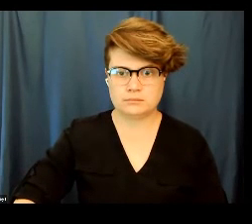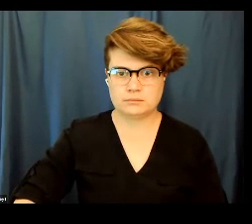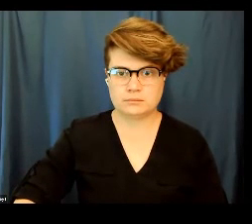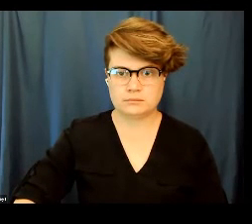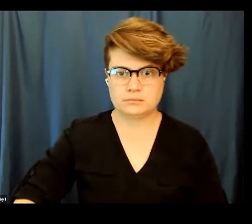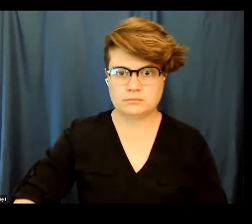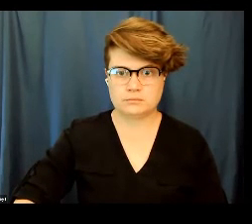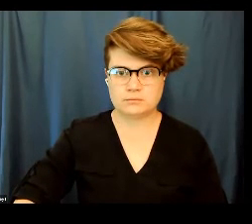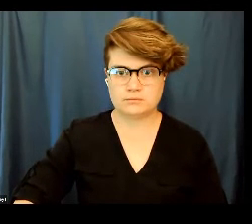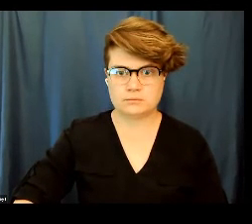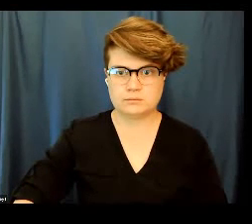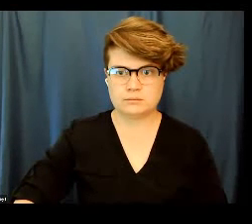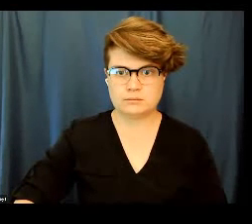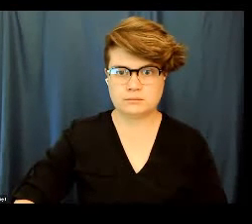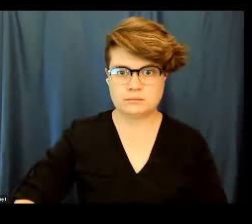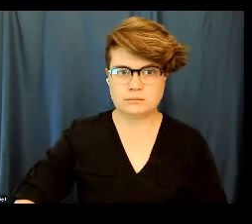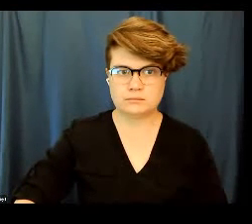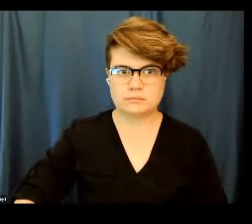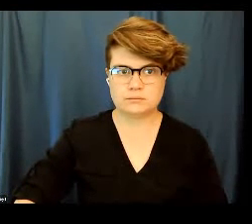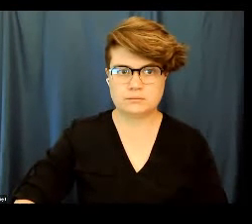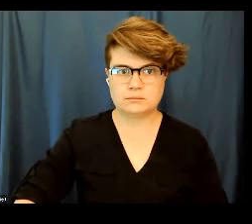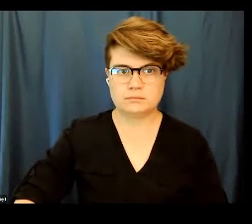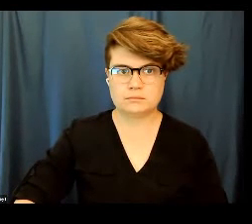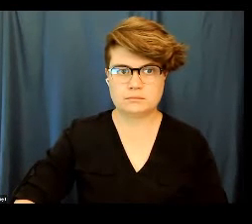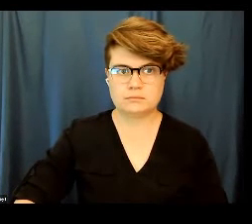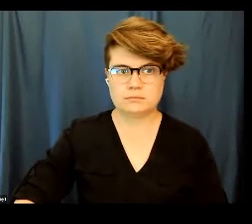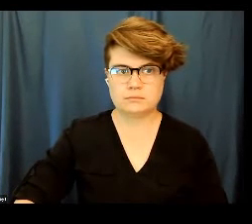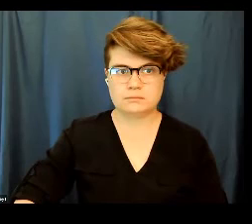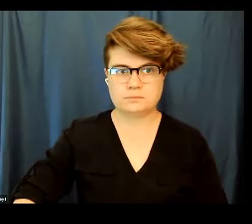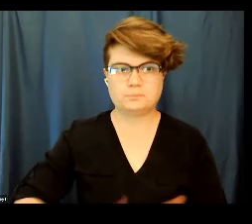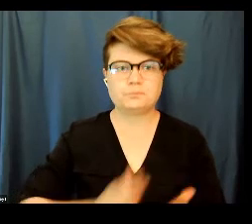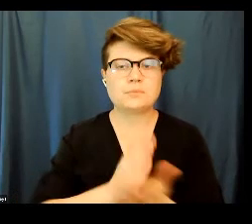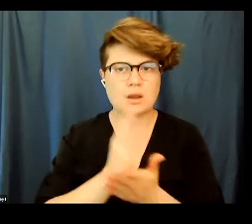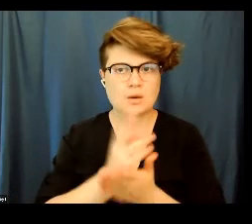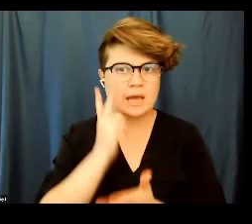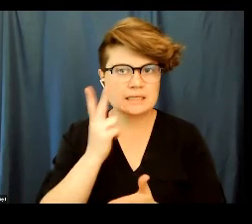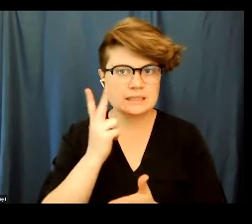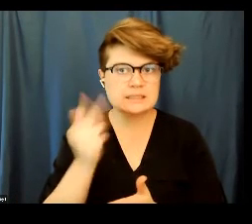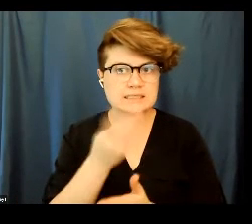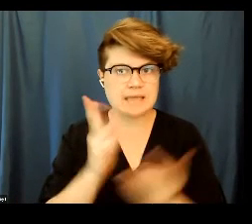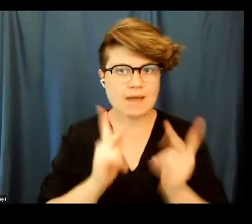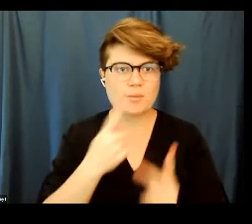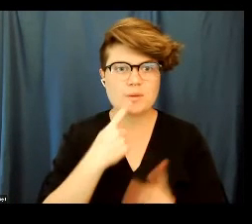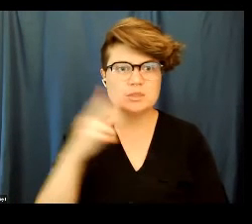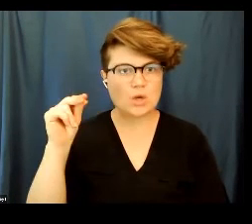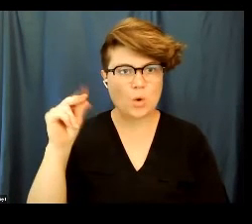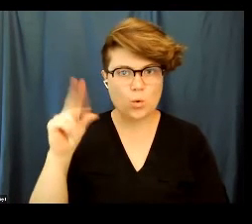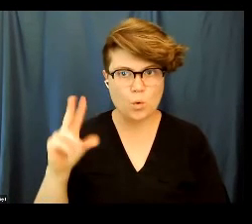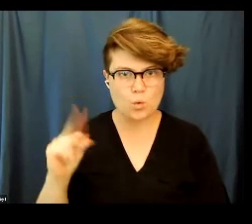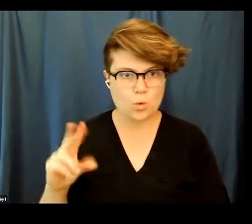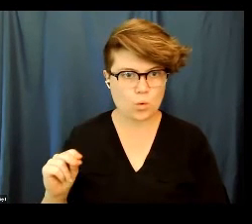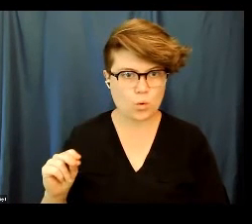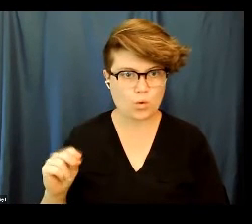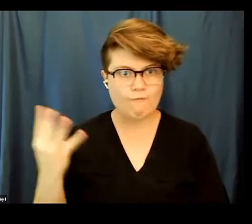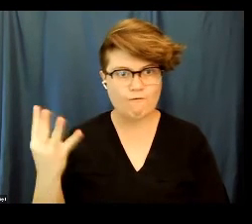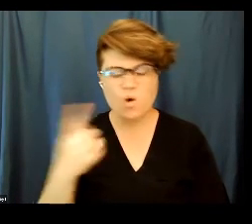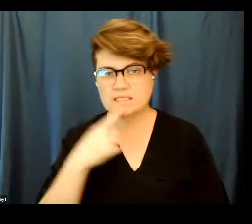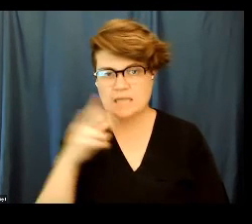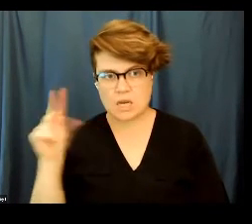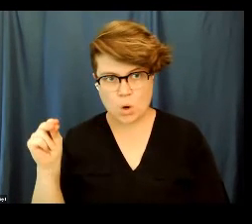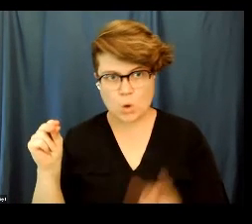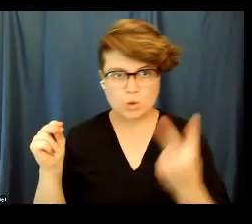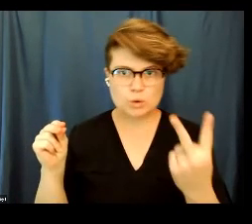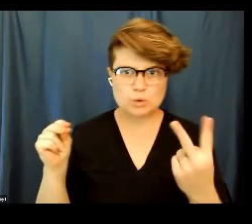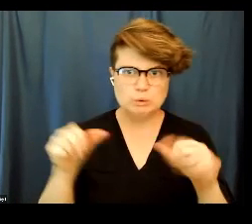All right, so we're seeing quite a few no's. So 4 no's and 2 unsure.